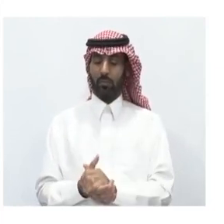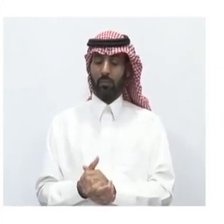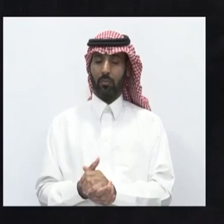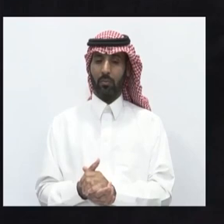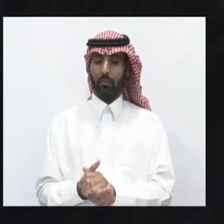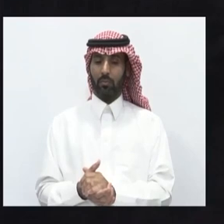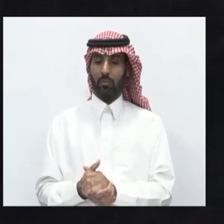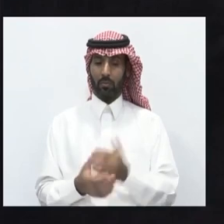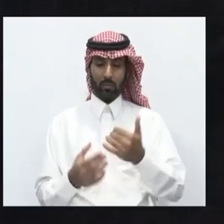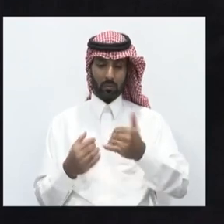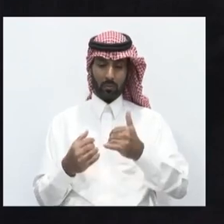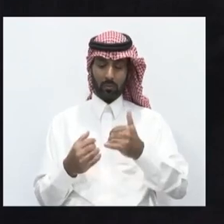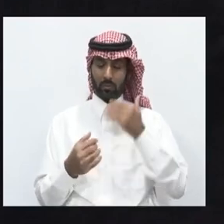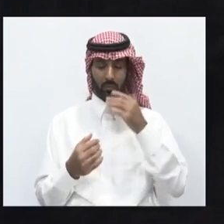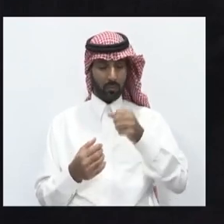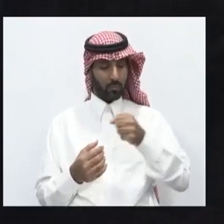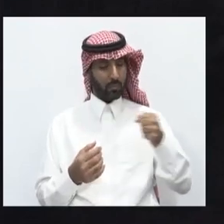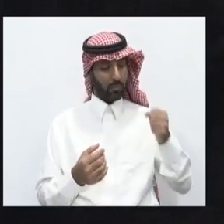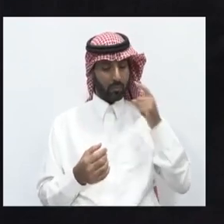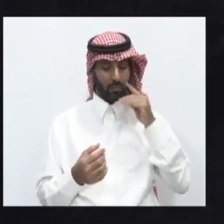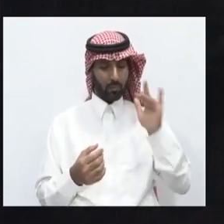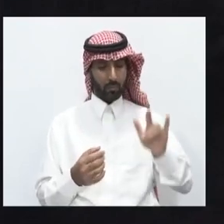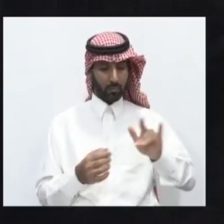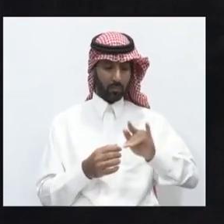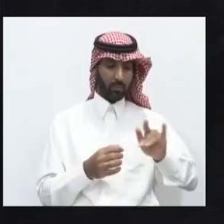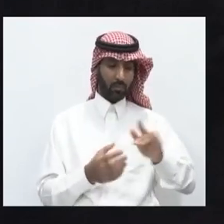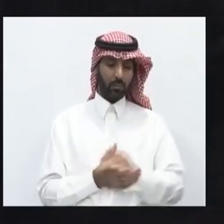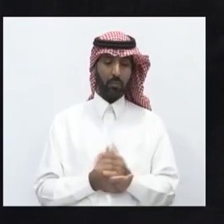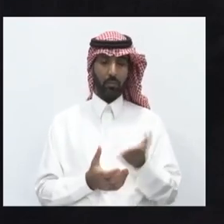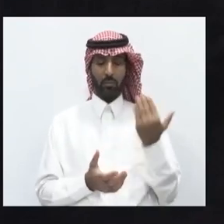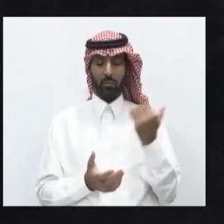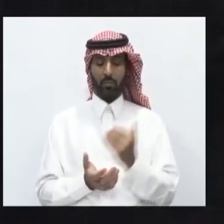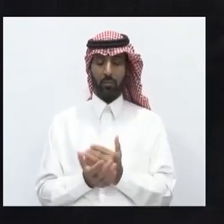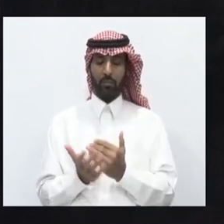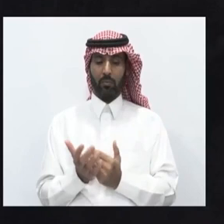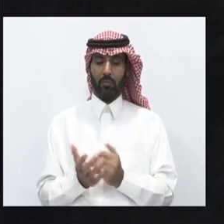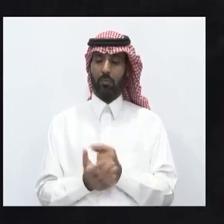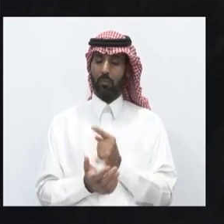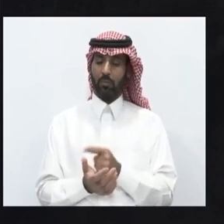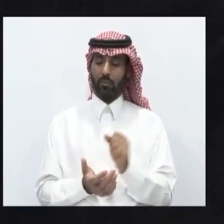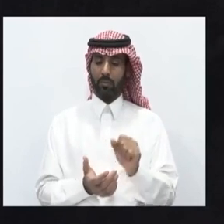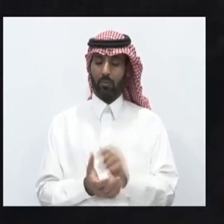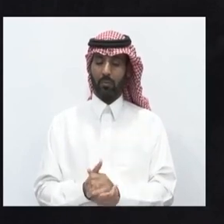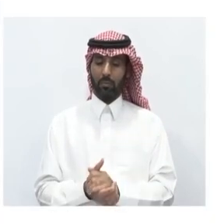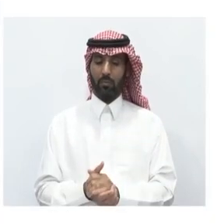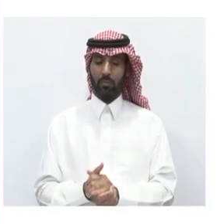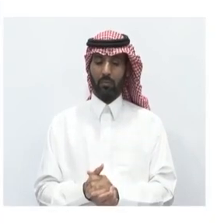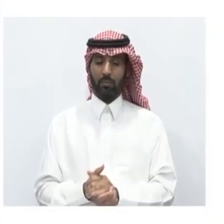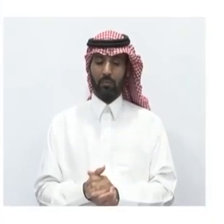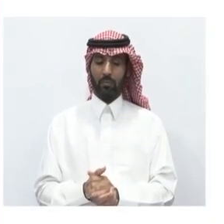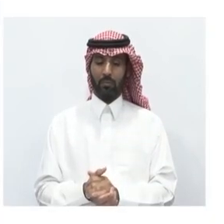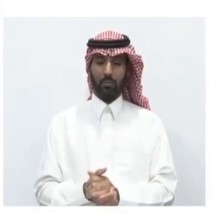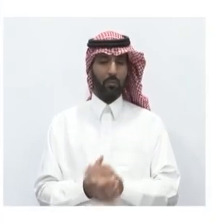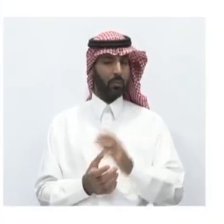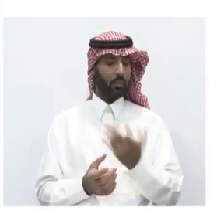of the aisle seat, he wants to go to the window seat, as I said before, which he actually booked.